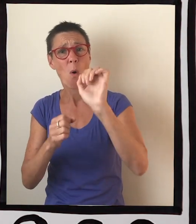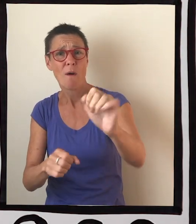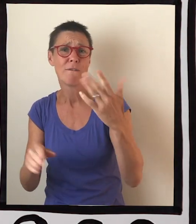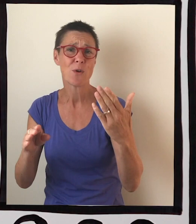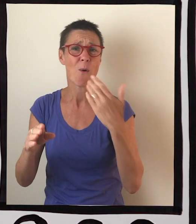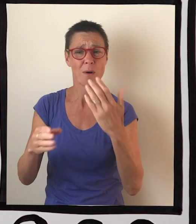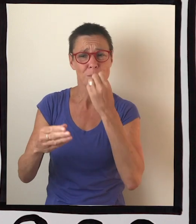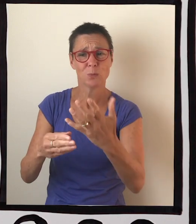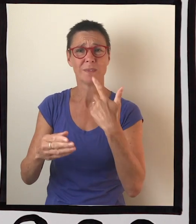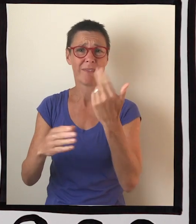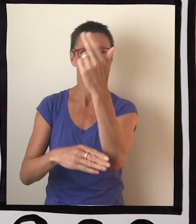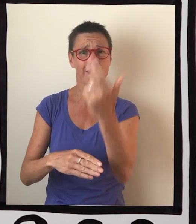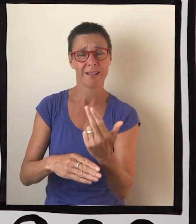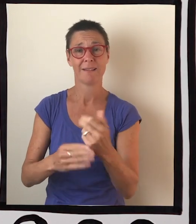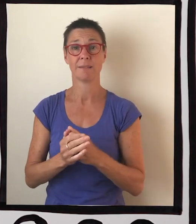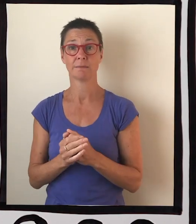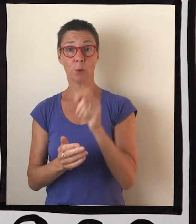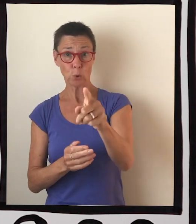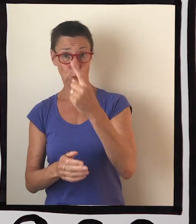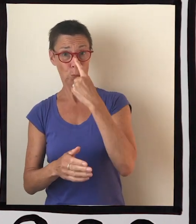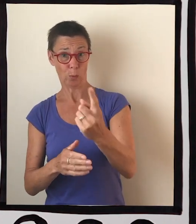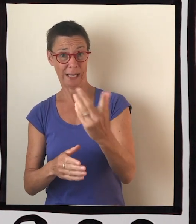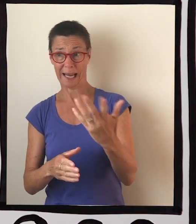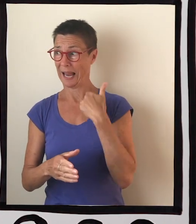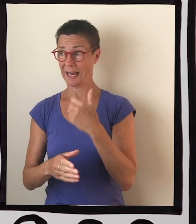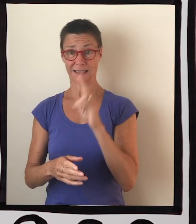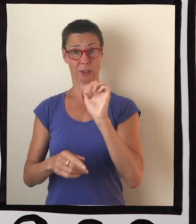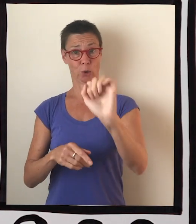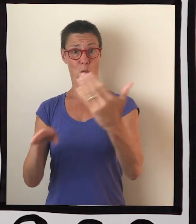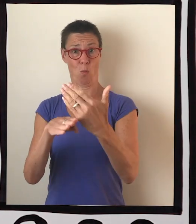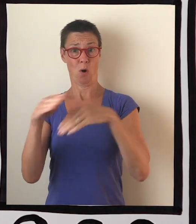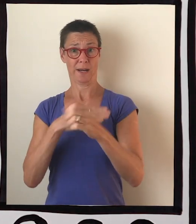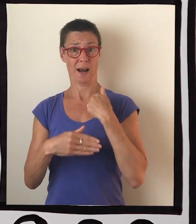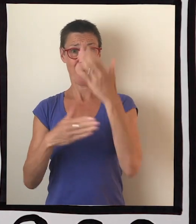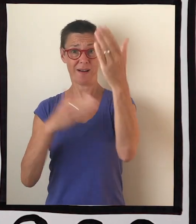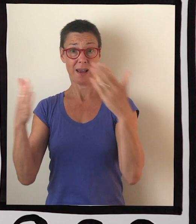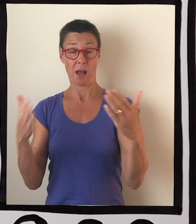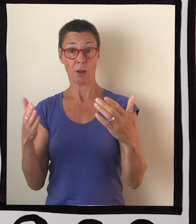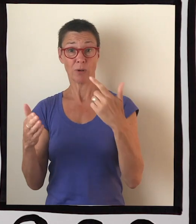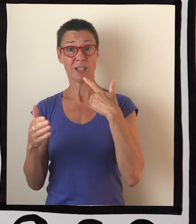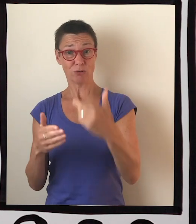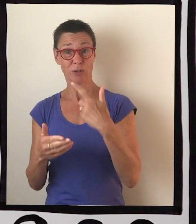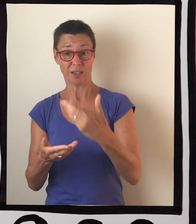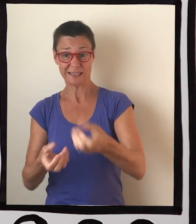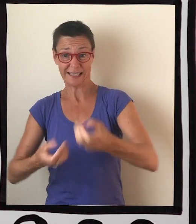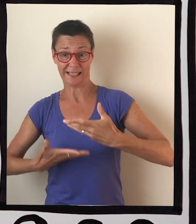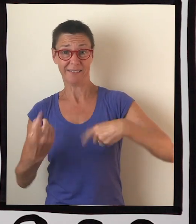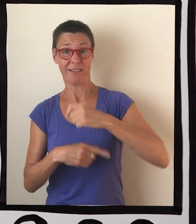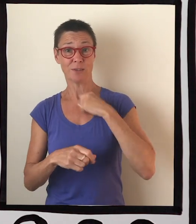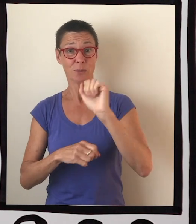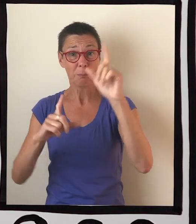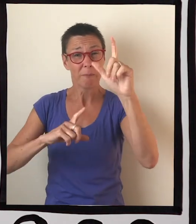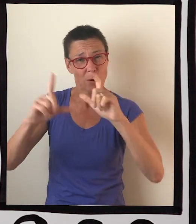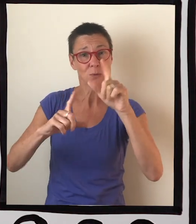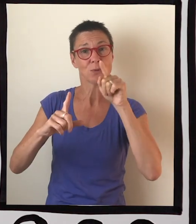your fabulous creations and you can be part of our art gallery all they have to do is send them in right absolutely